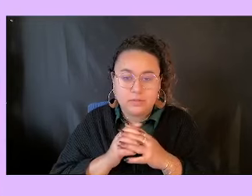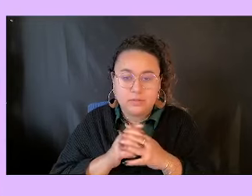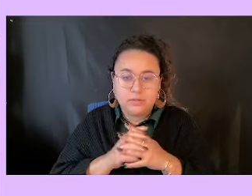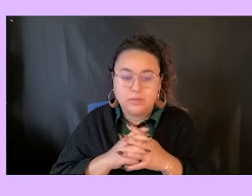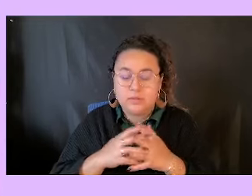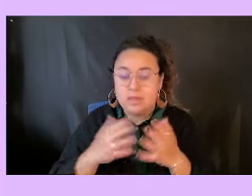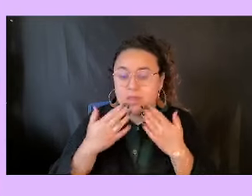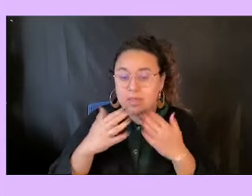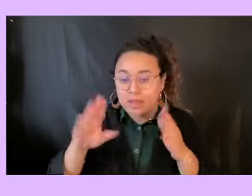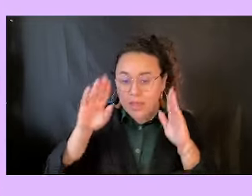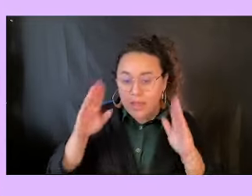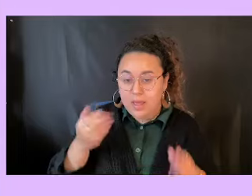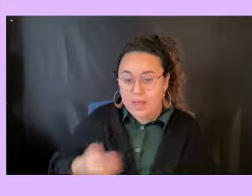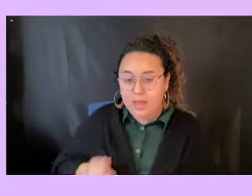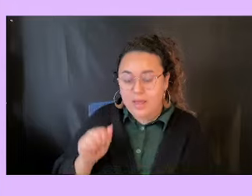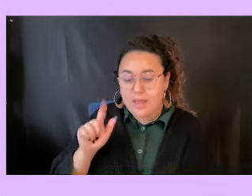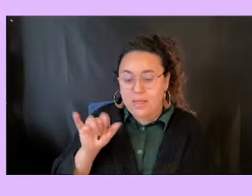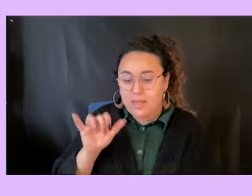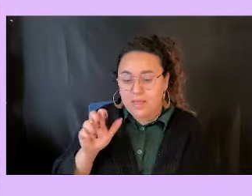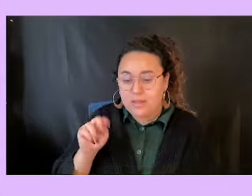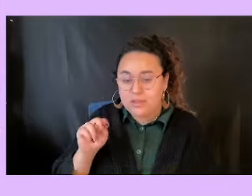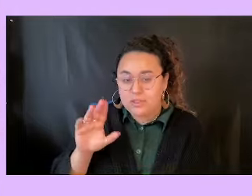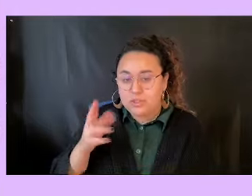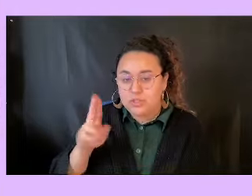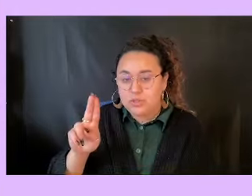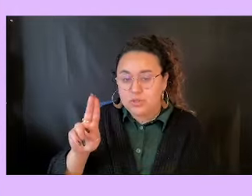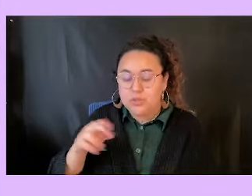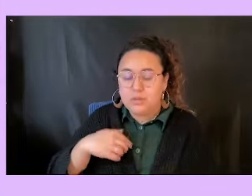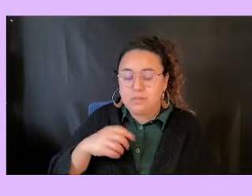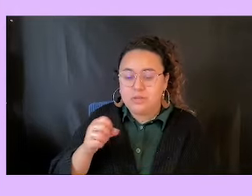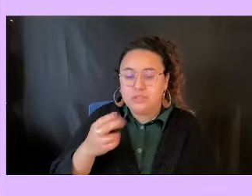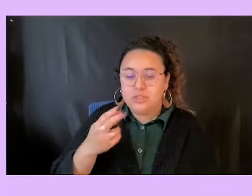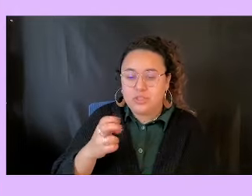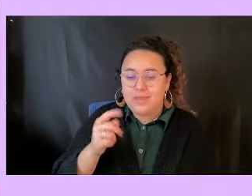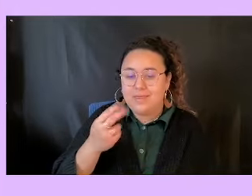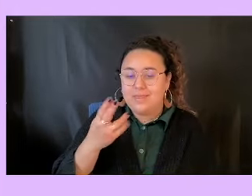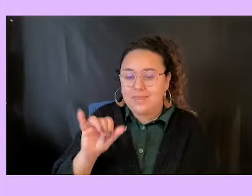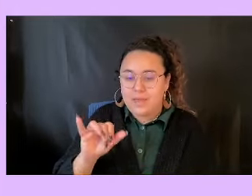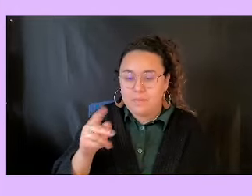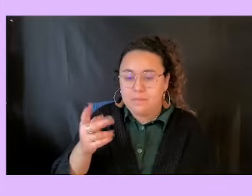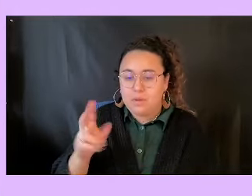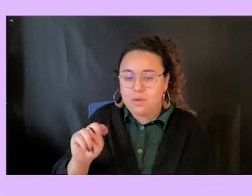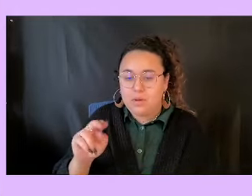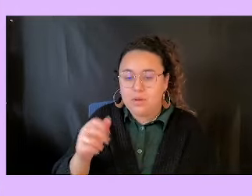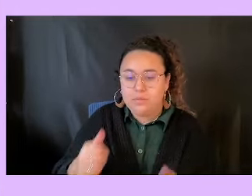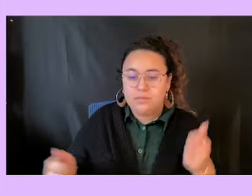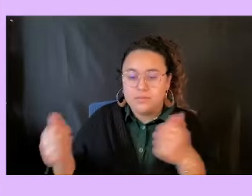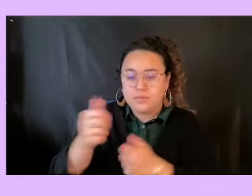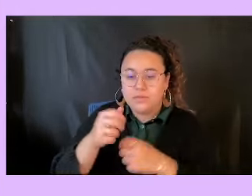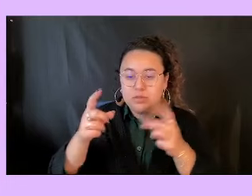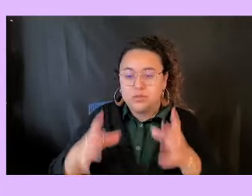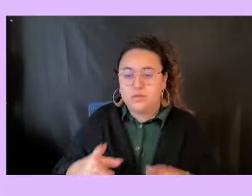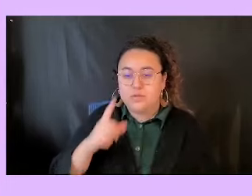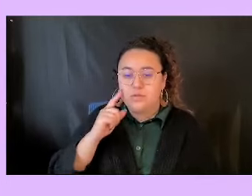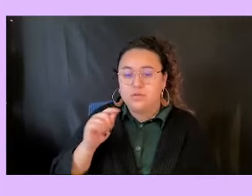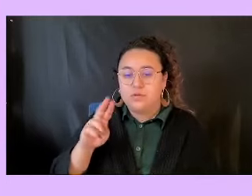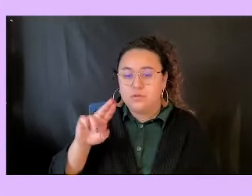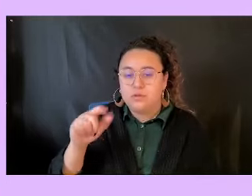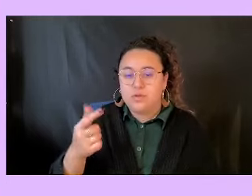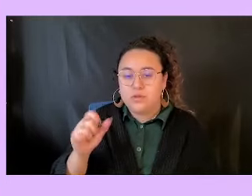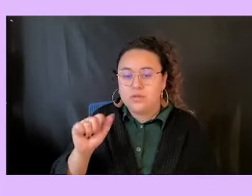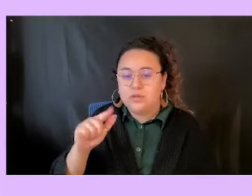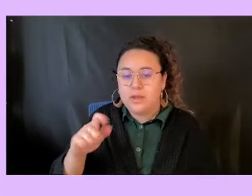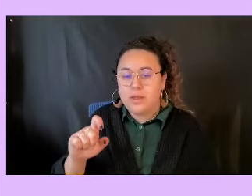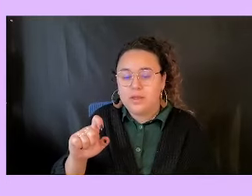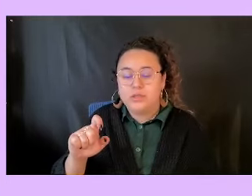Hi, my name is Allison Chu. I use she, they pronouns. I'm the executive director of Trunk Stage Boston's Asian